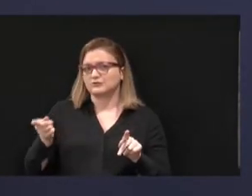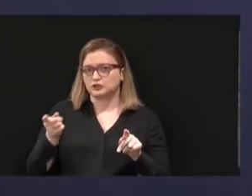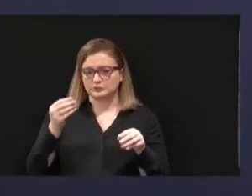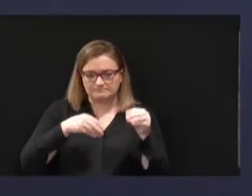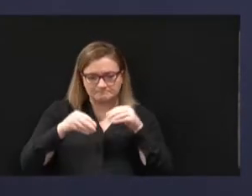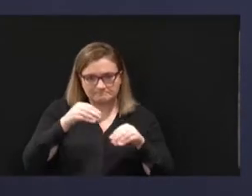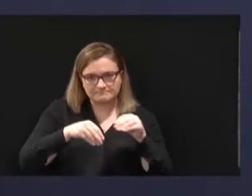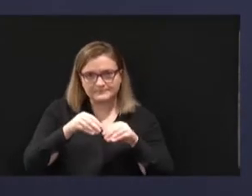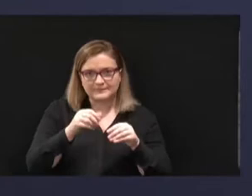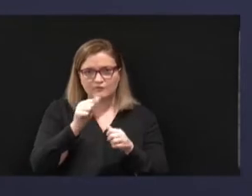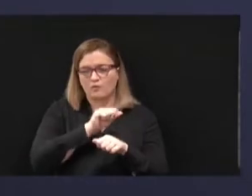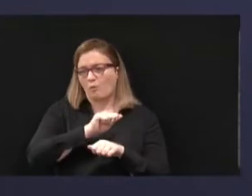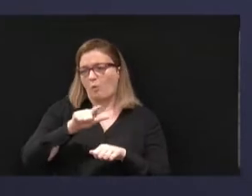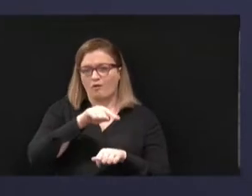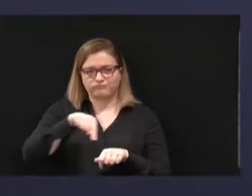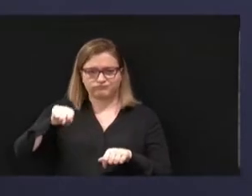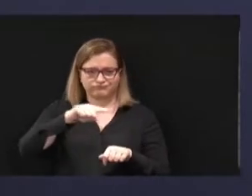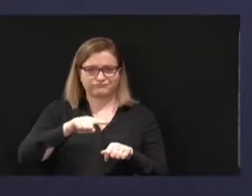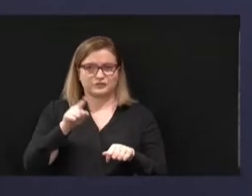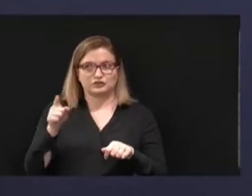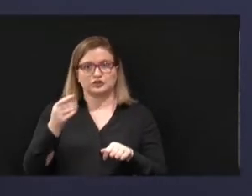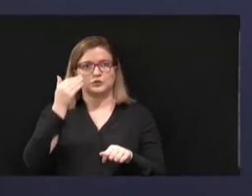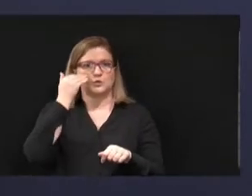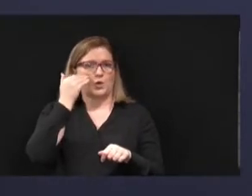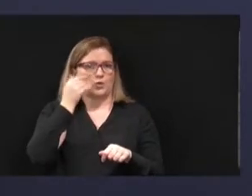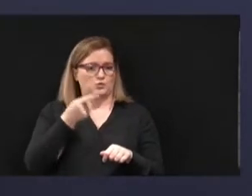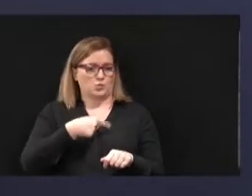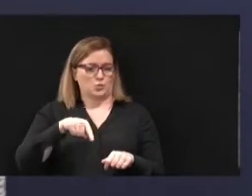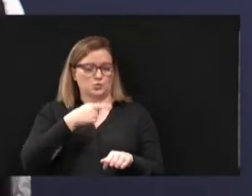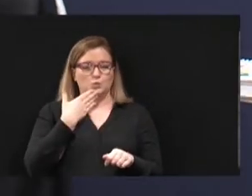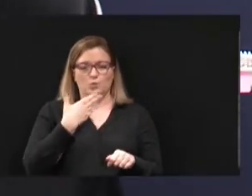knows them better than anyone else.